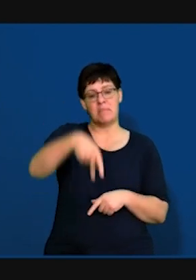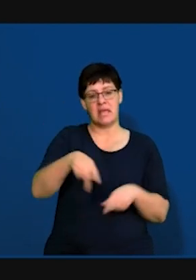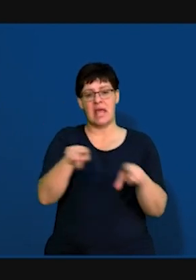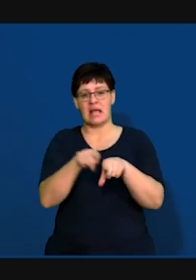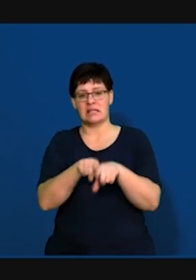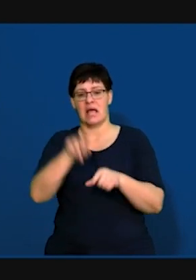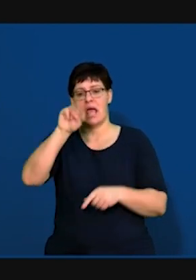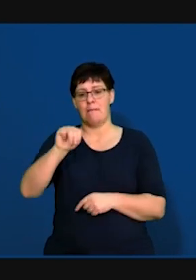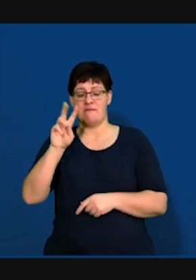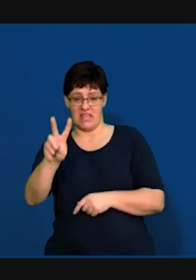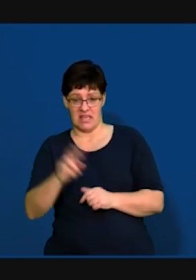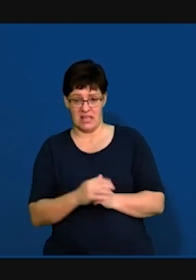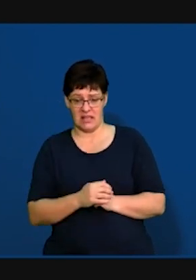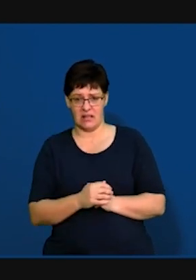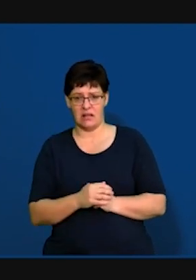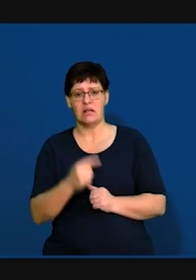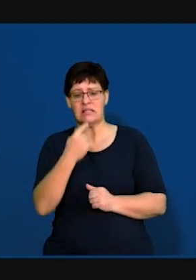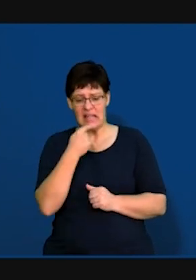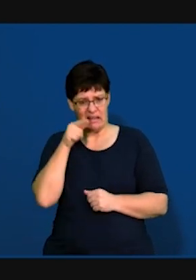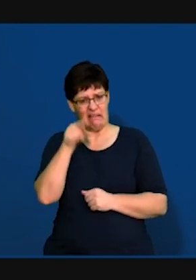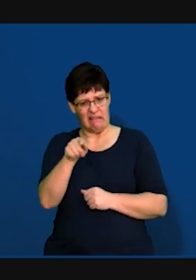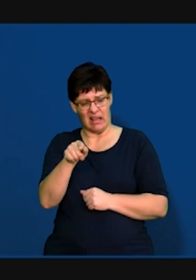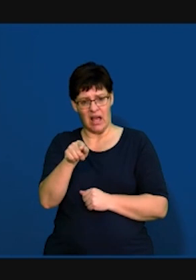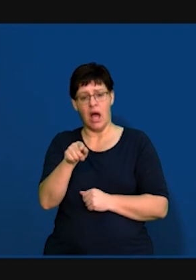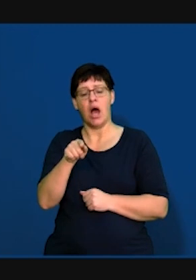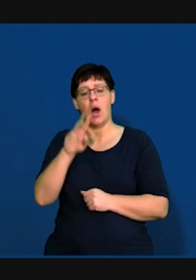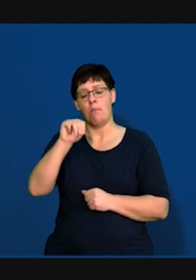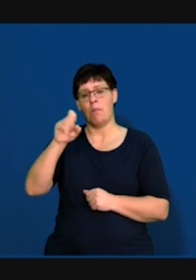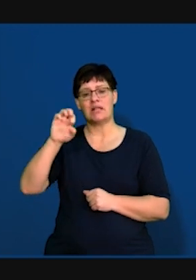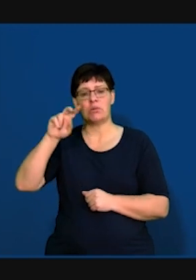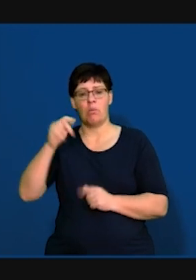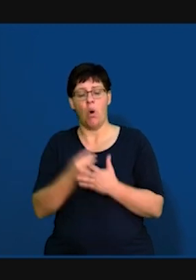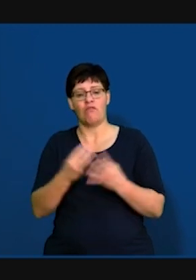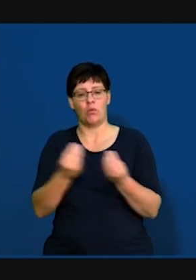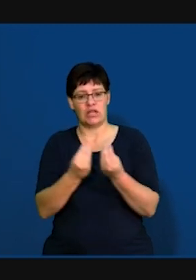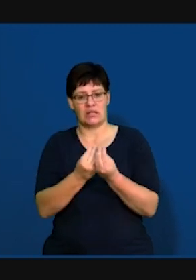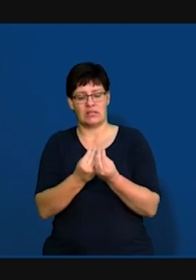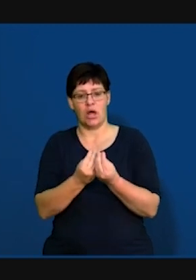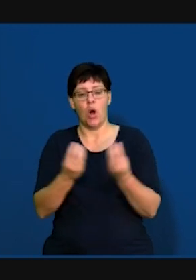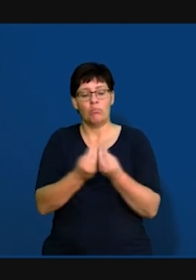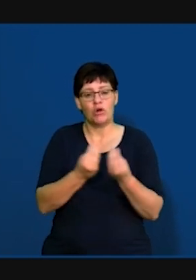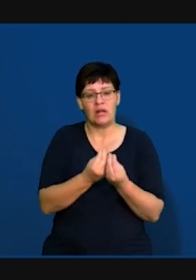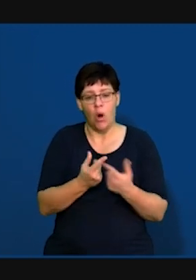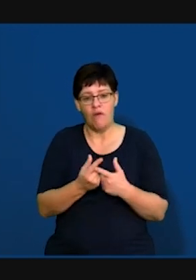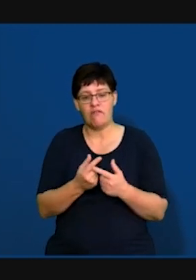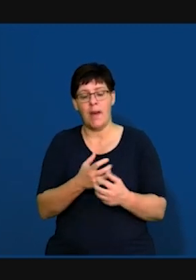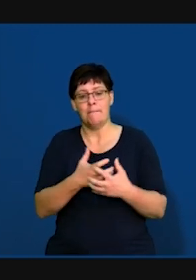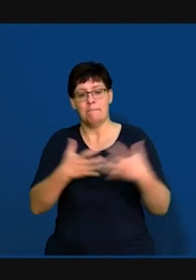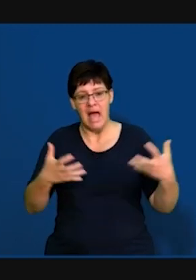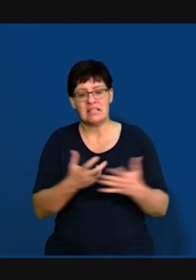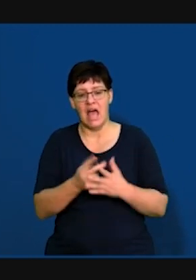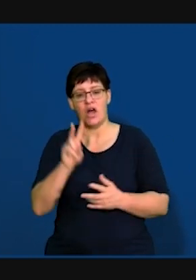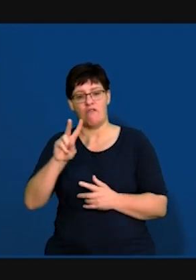mv. And when you define linear momentum of an object, it's actually the product of mass and velocity of an object. And if you look